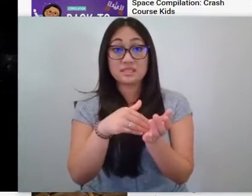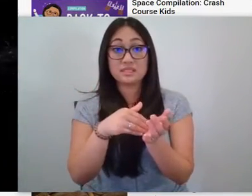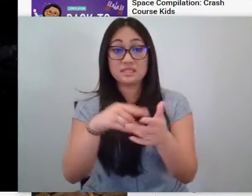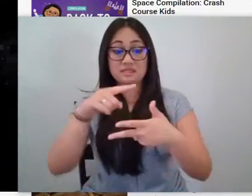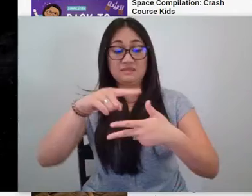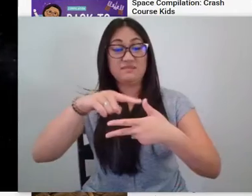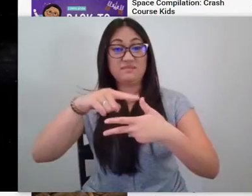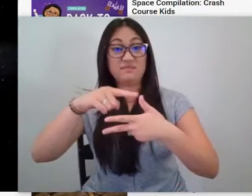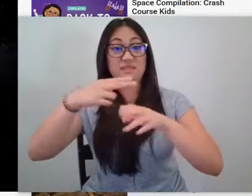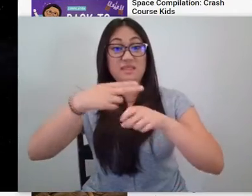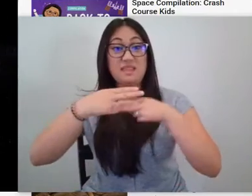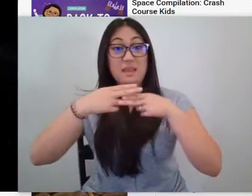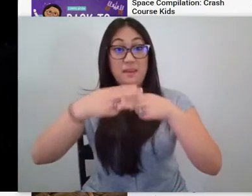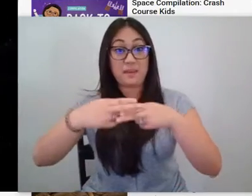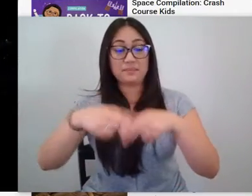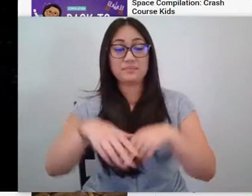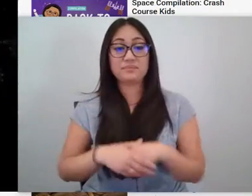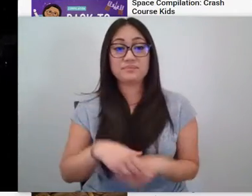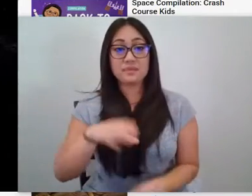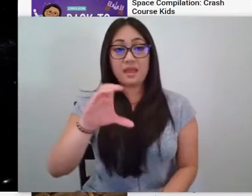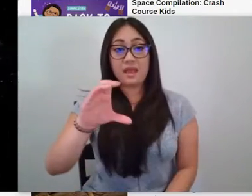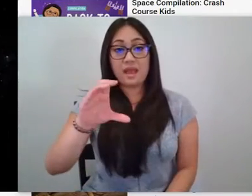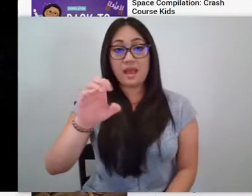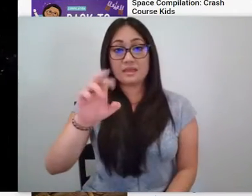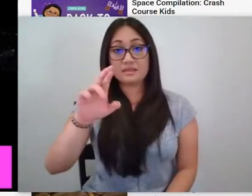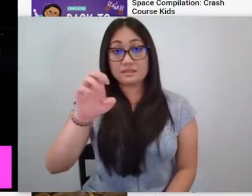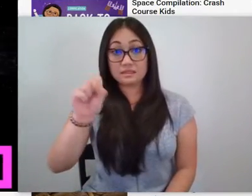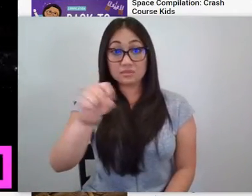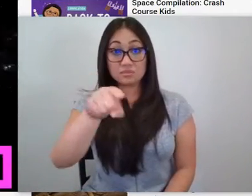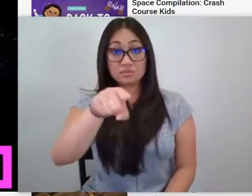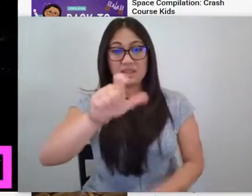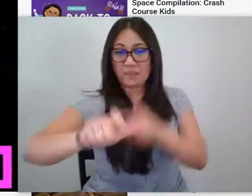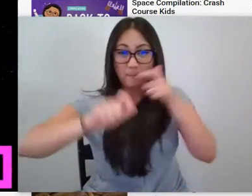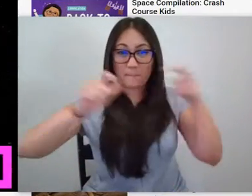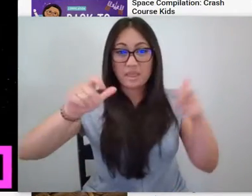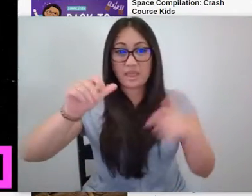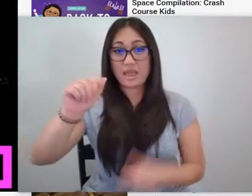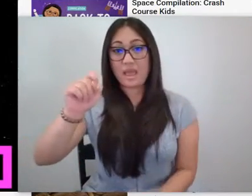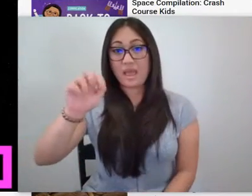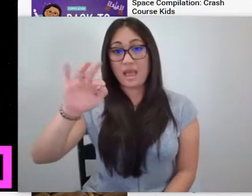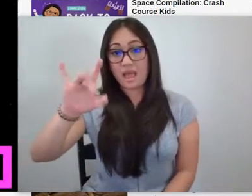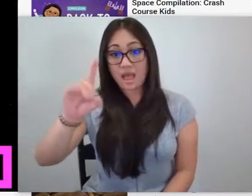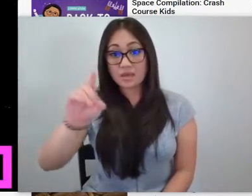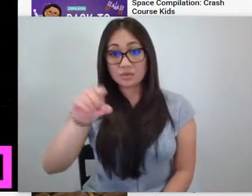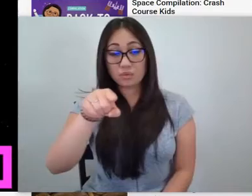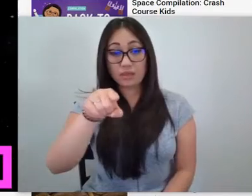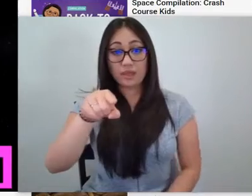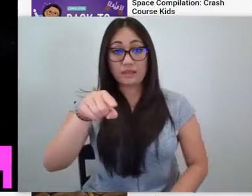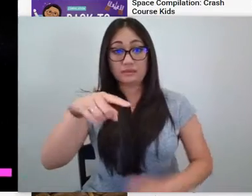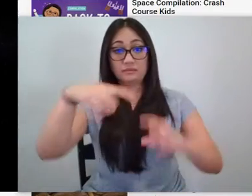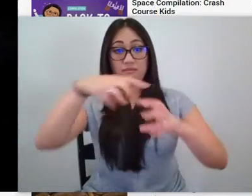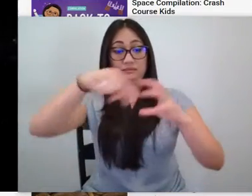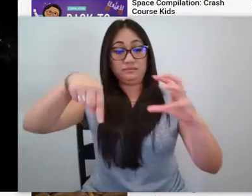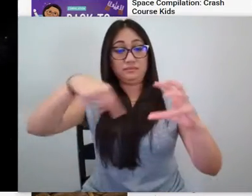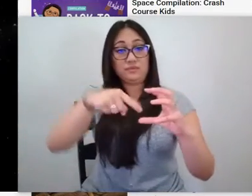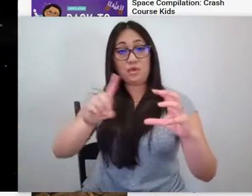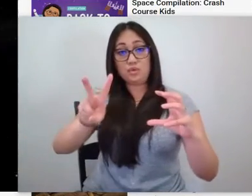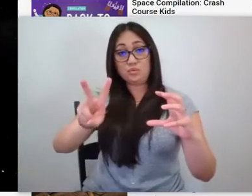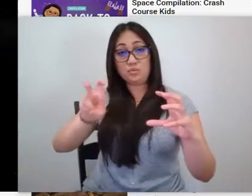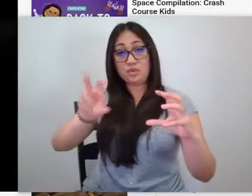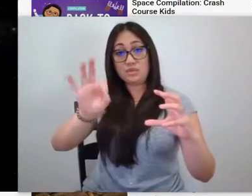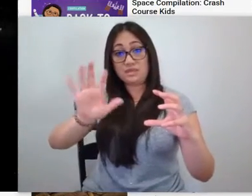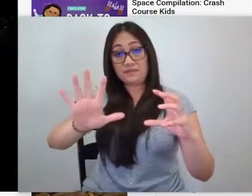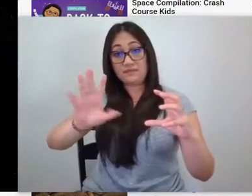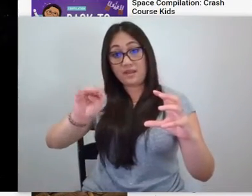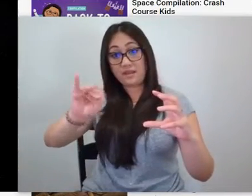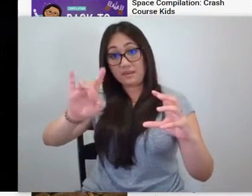Ceres is thought to be the biggest asteroid in our solar system. It is about 295 miles around.